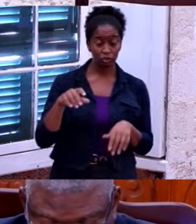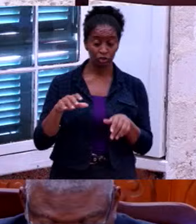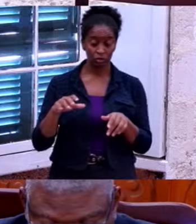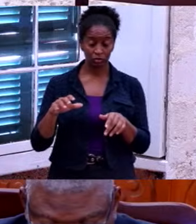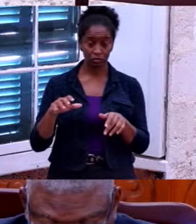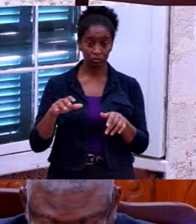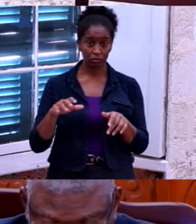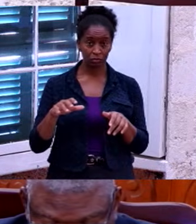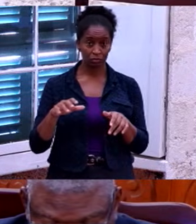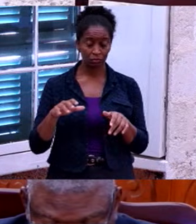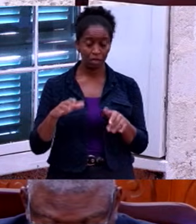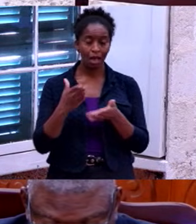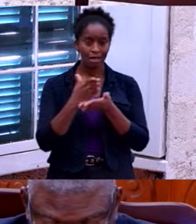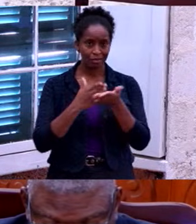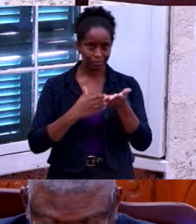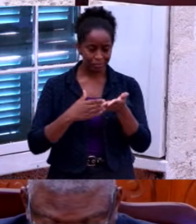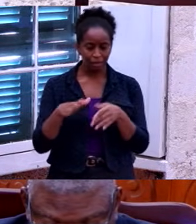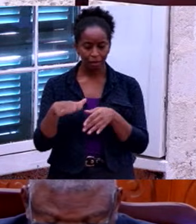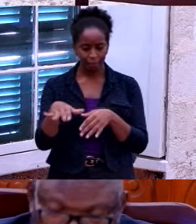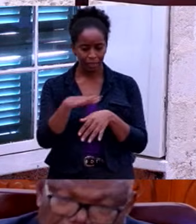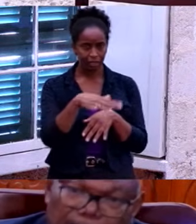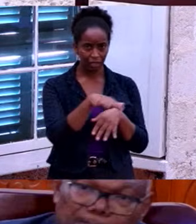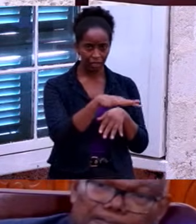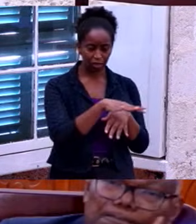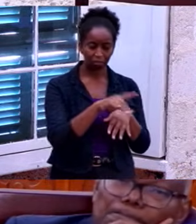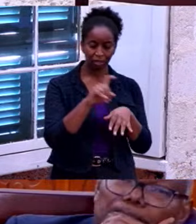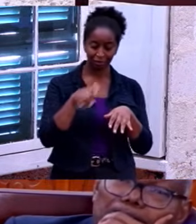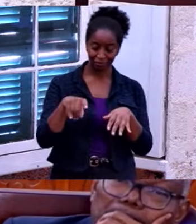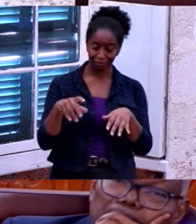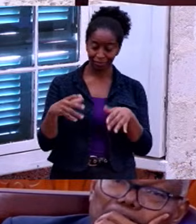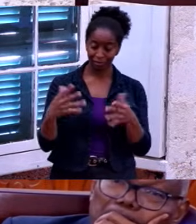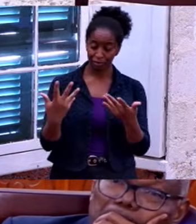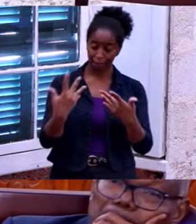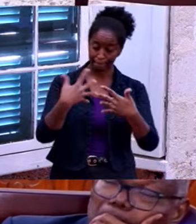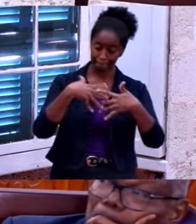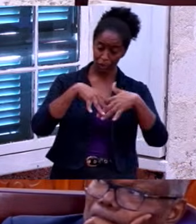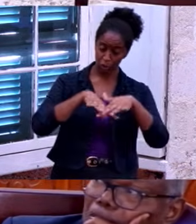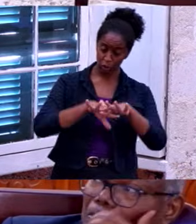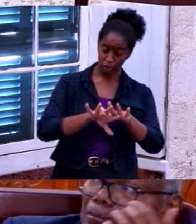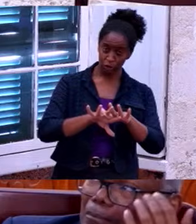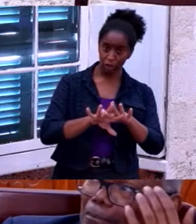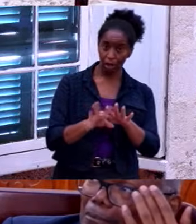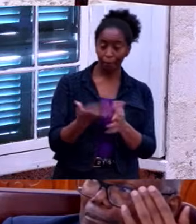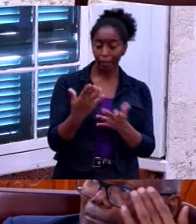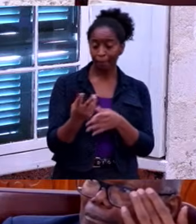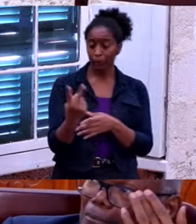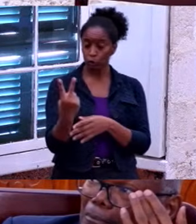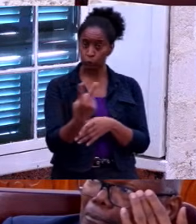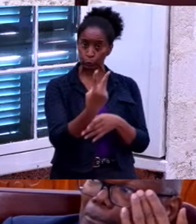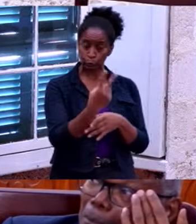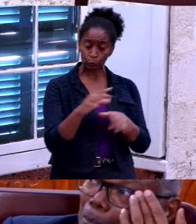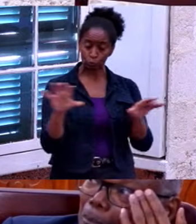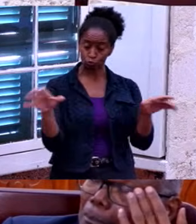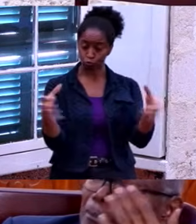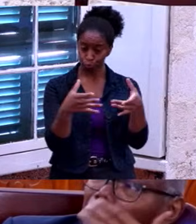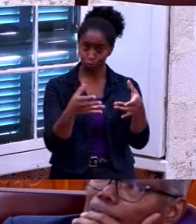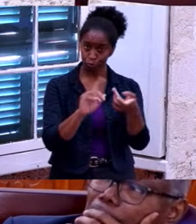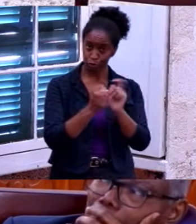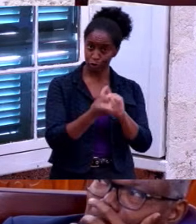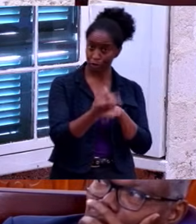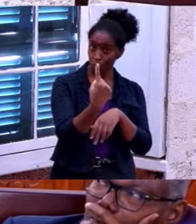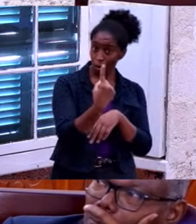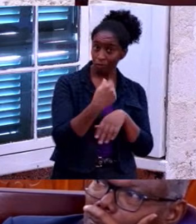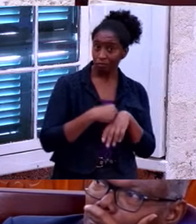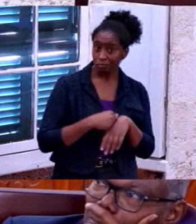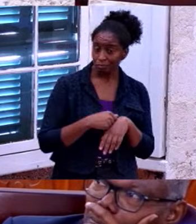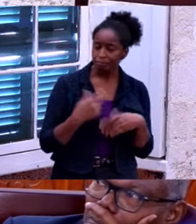larger? Because there are some constituencies, and it is interesting, the demographics in the country.